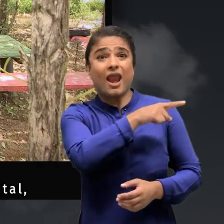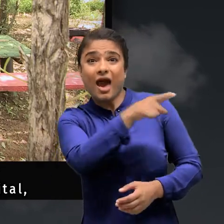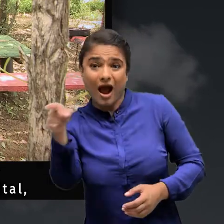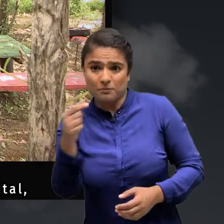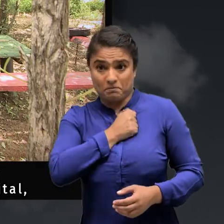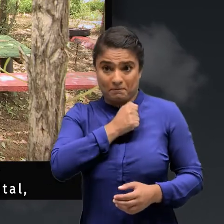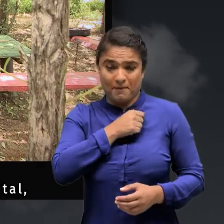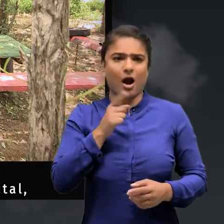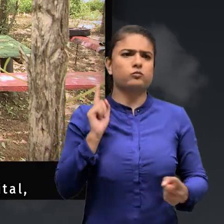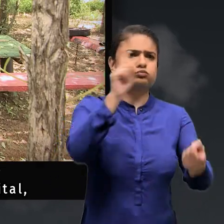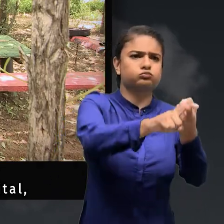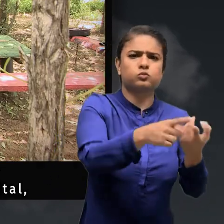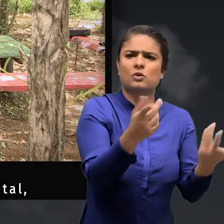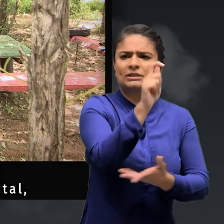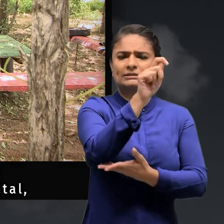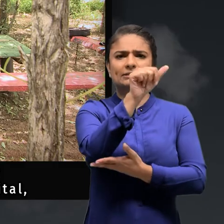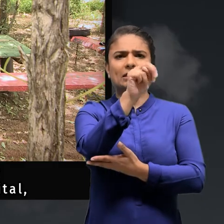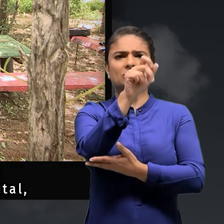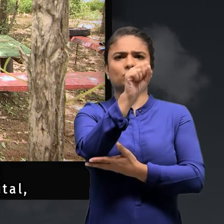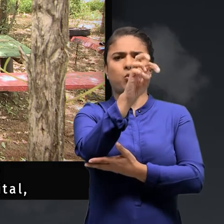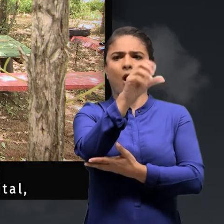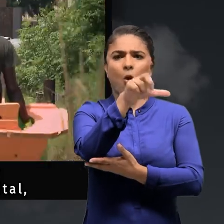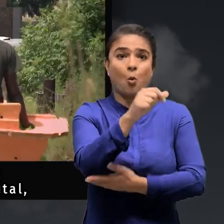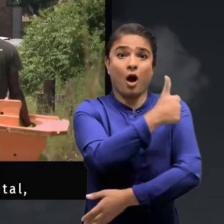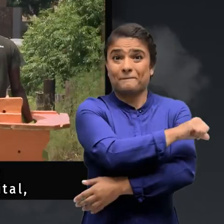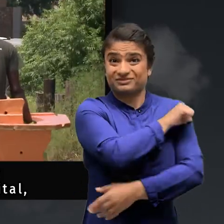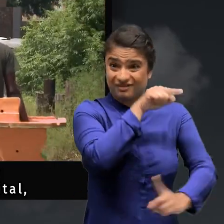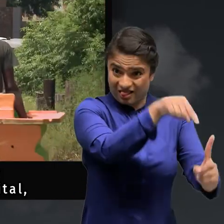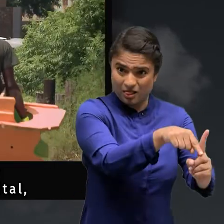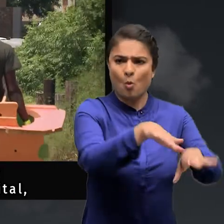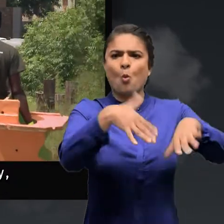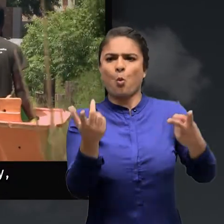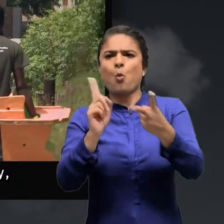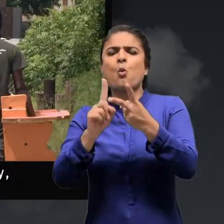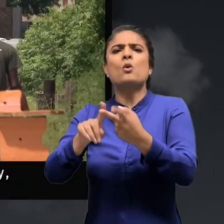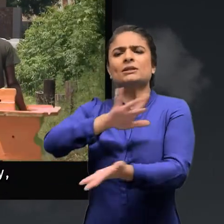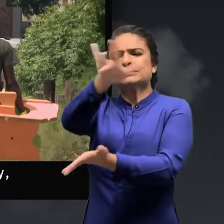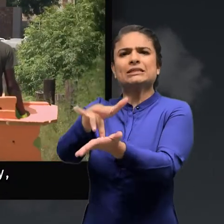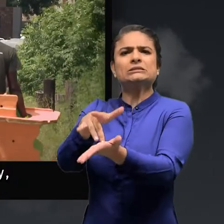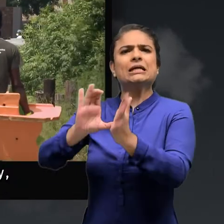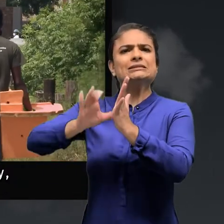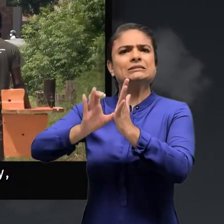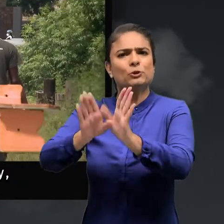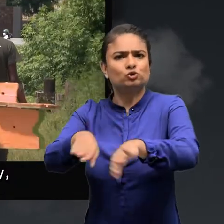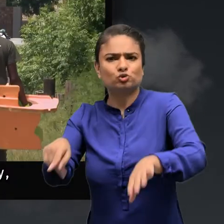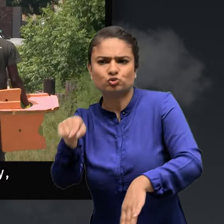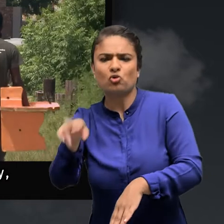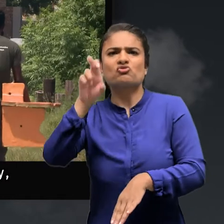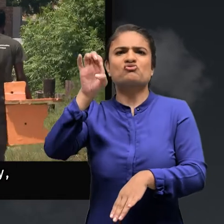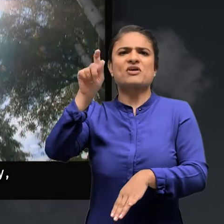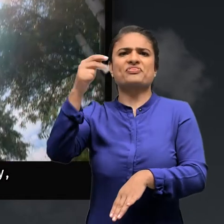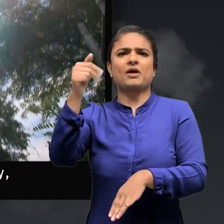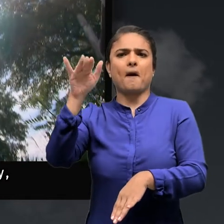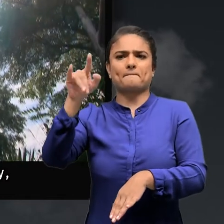Mostly my client that I deliver the chairs is Tintswalo Hospital. And there's another school